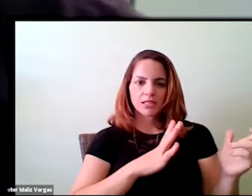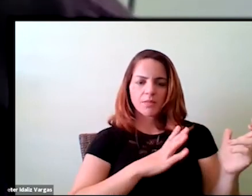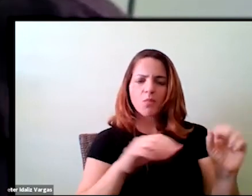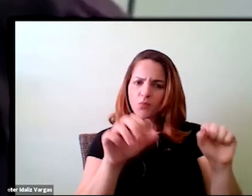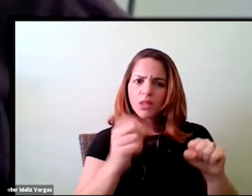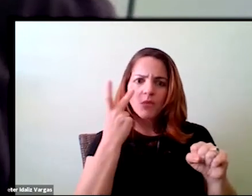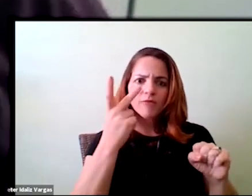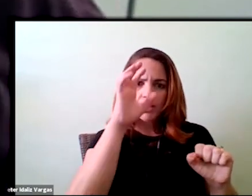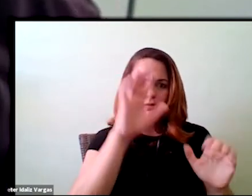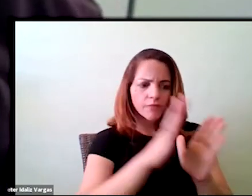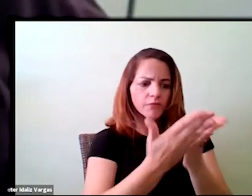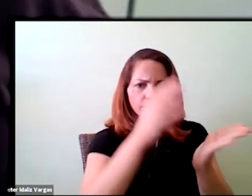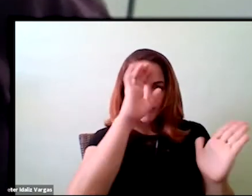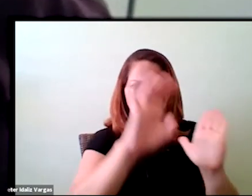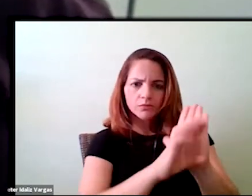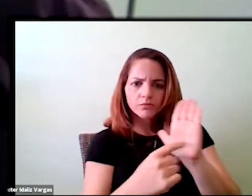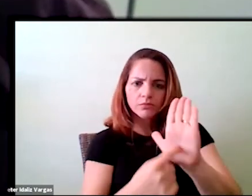Rebox some of these books now.